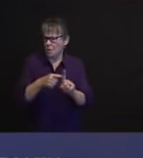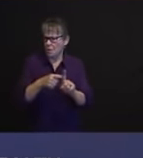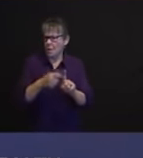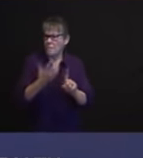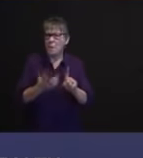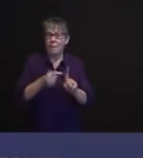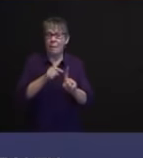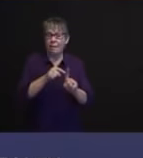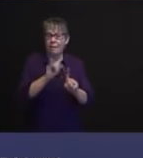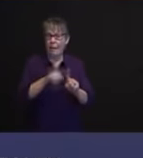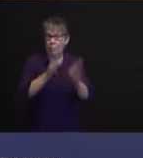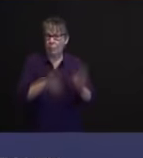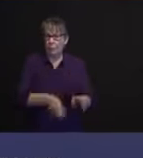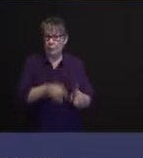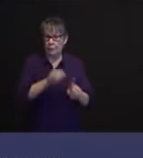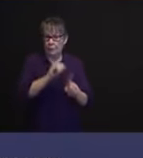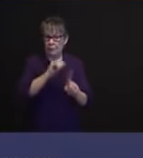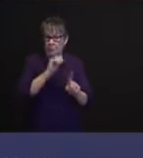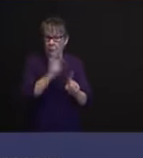Thank you. Nikita.